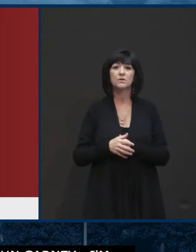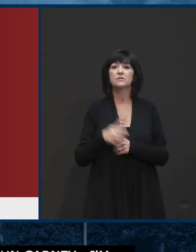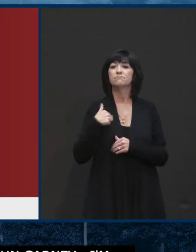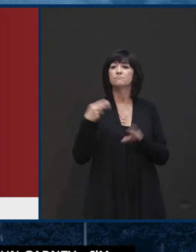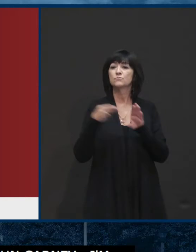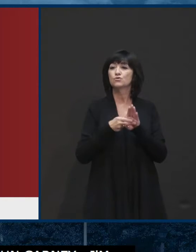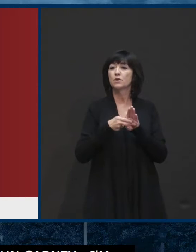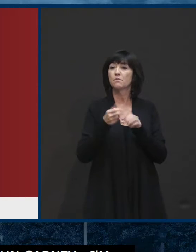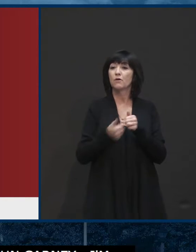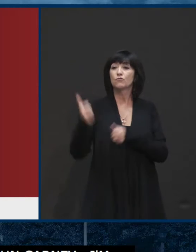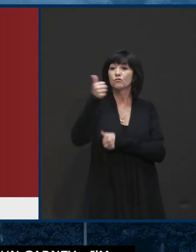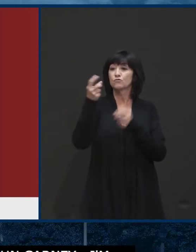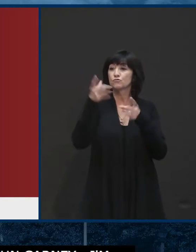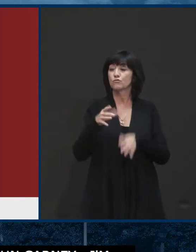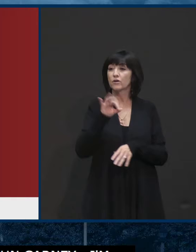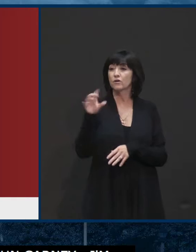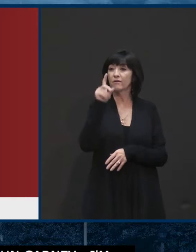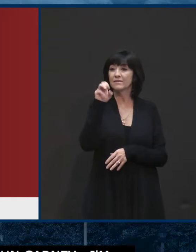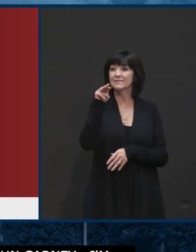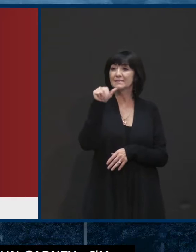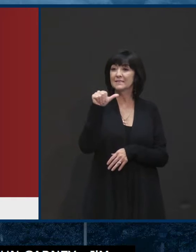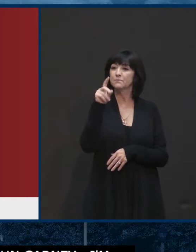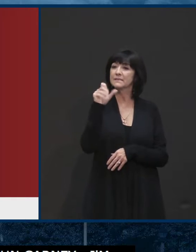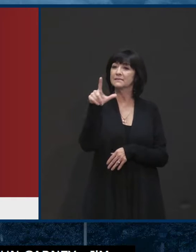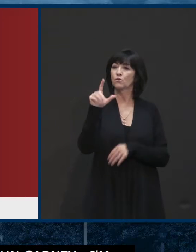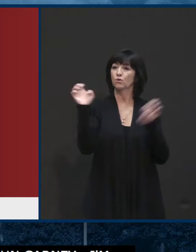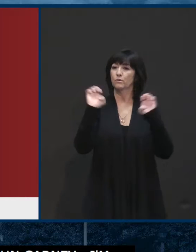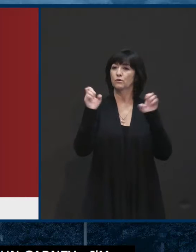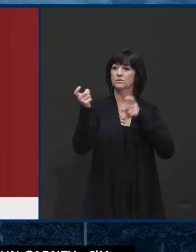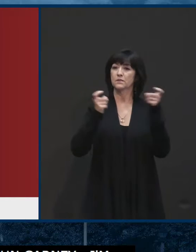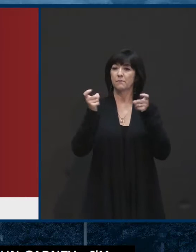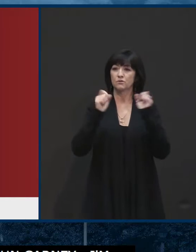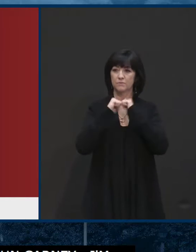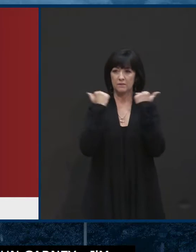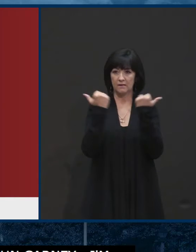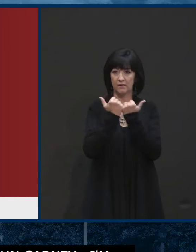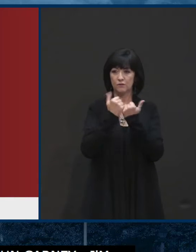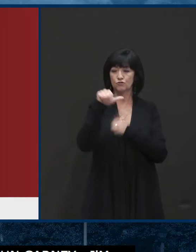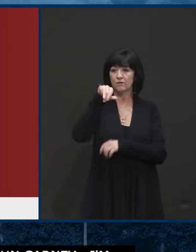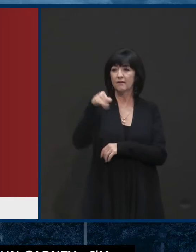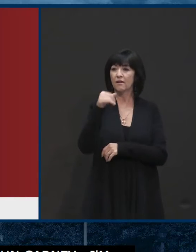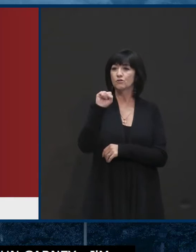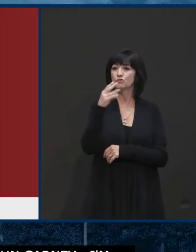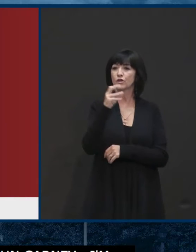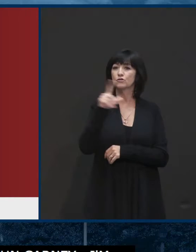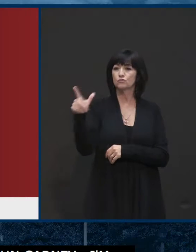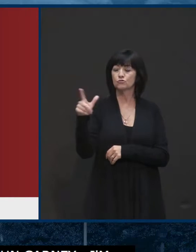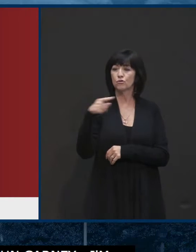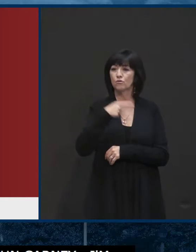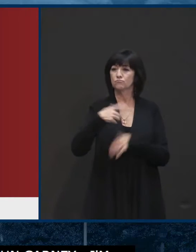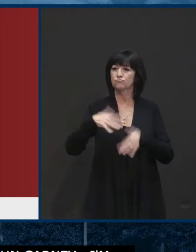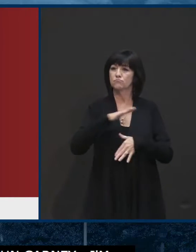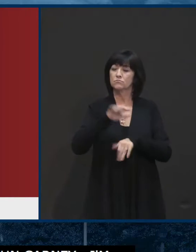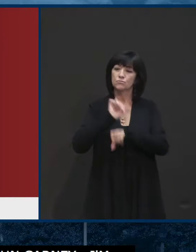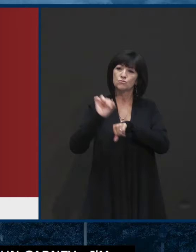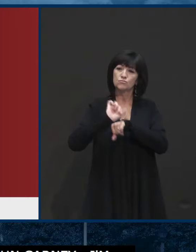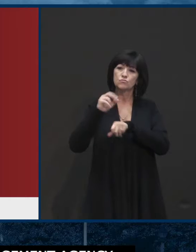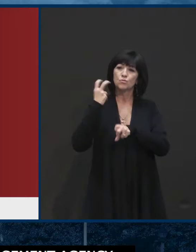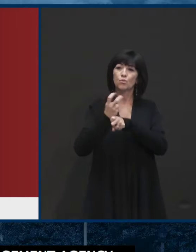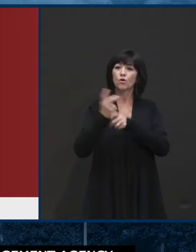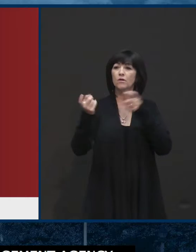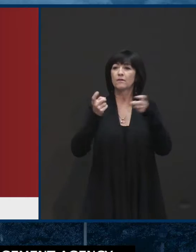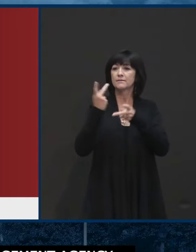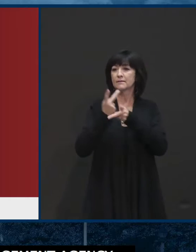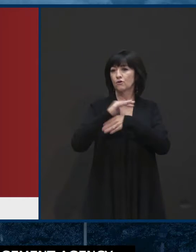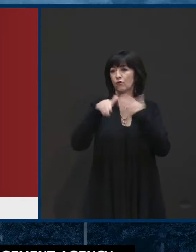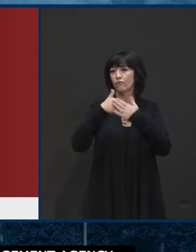thanks for being with us to talk about incredible efforts for testing across our state. And the Director of the